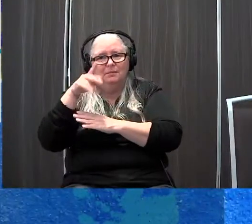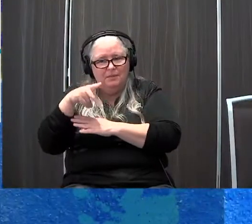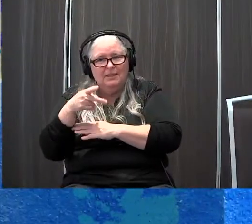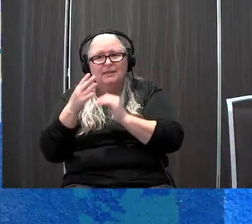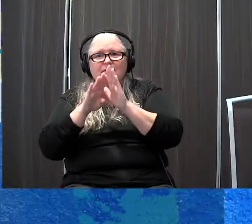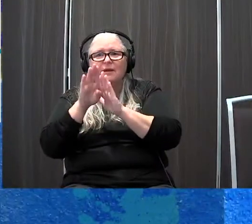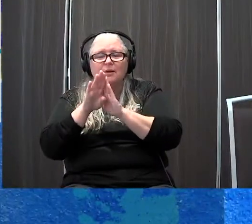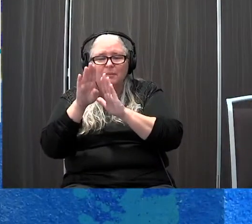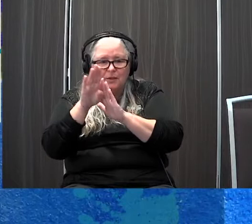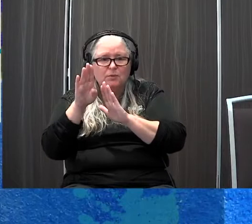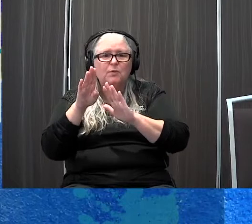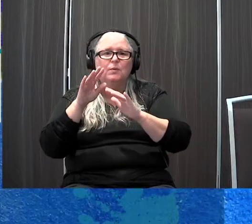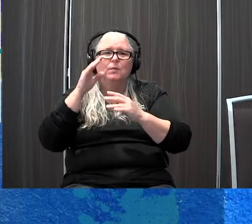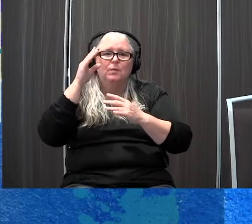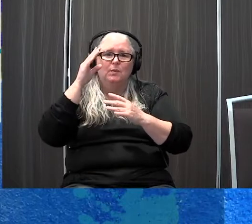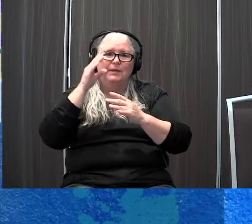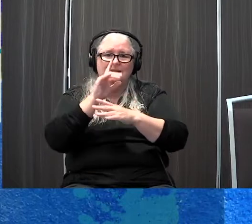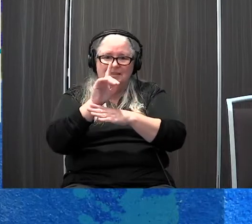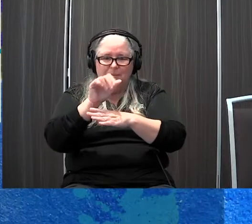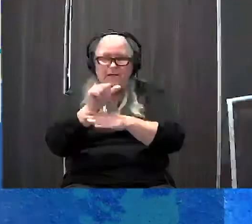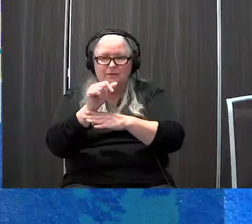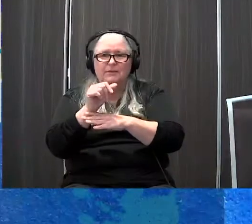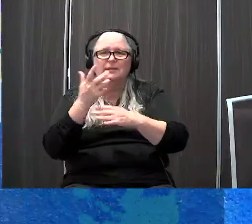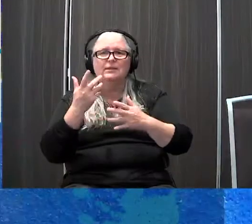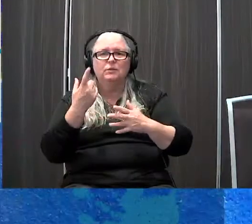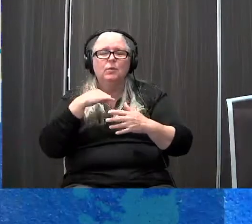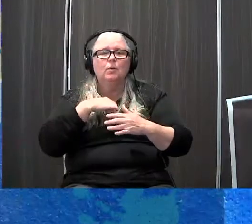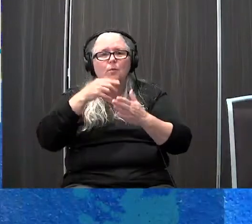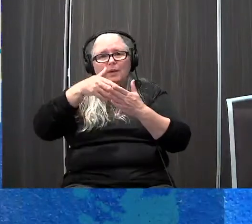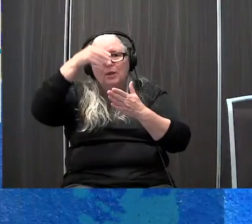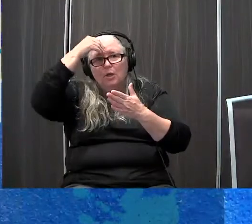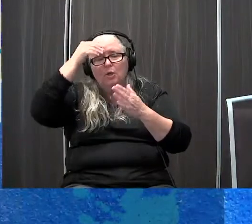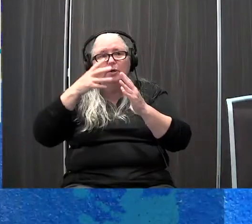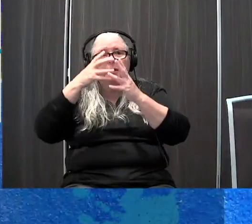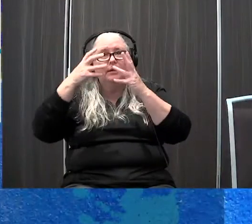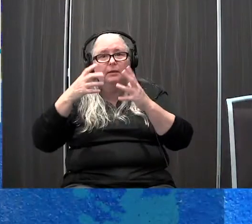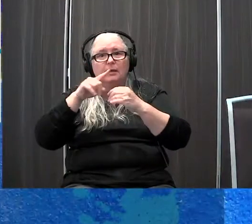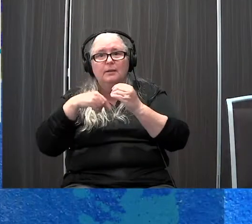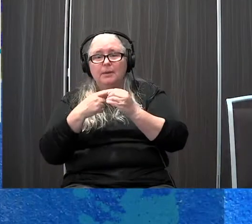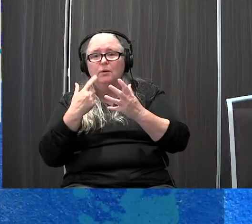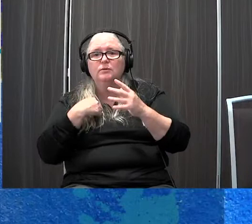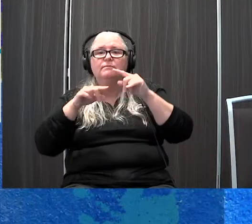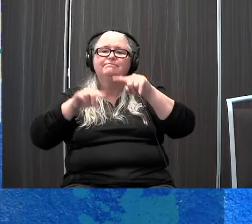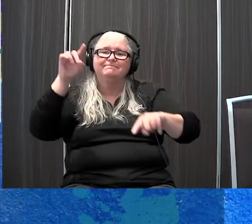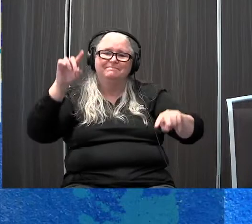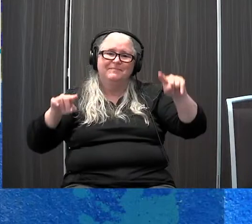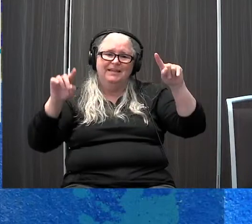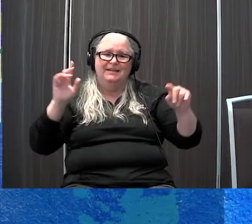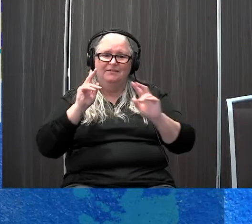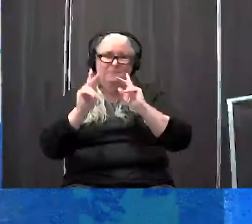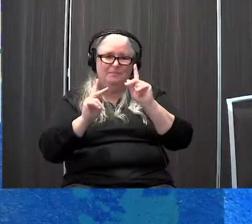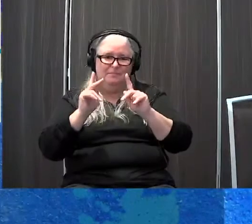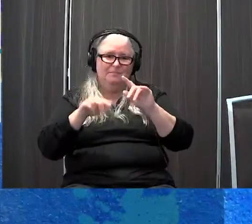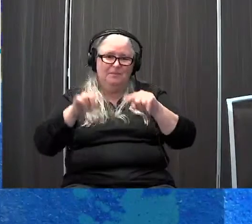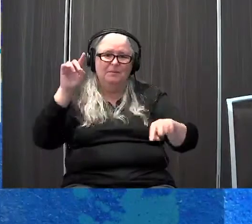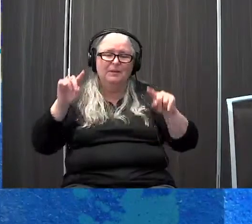of happens within our field in training is we do learn a lot about a variety of populations, but I would say there's